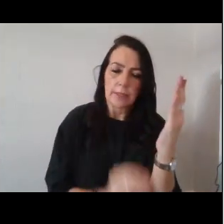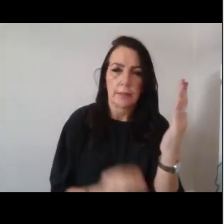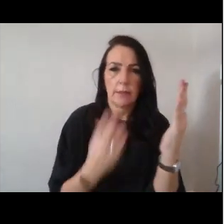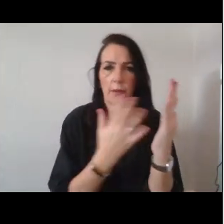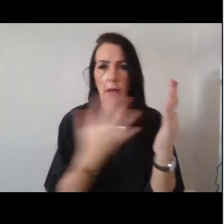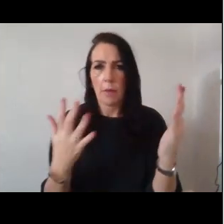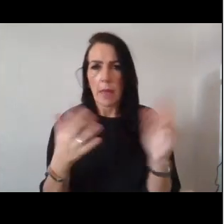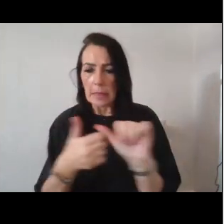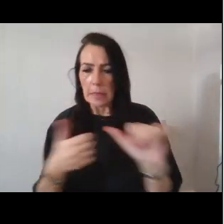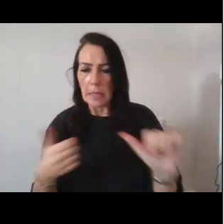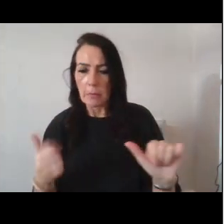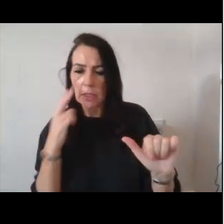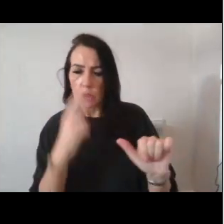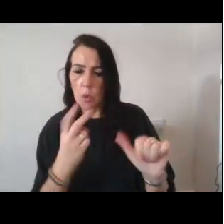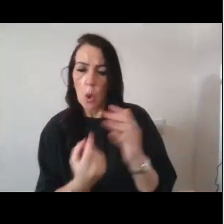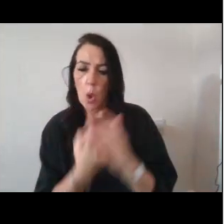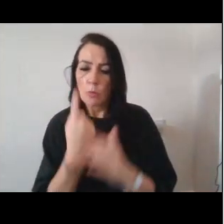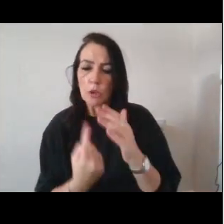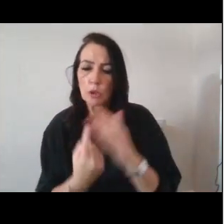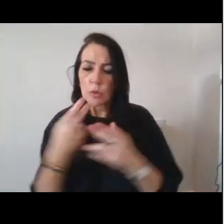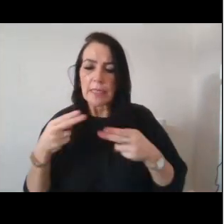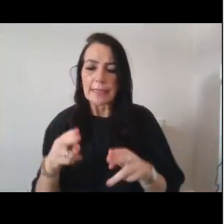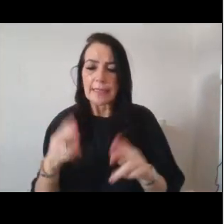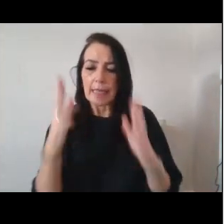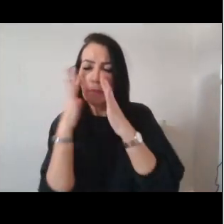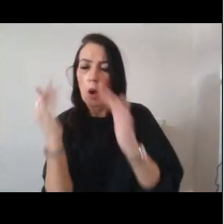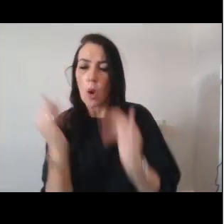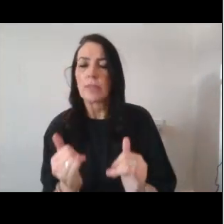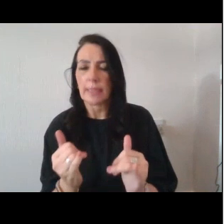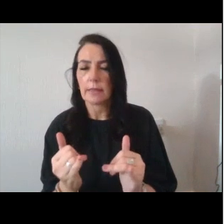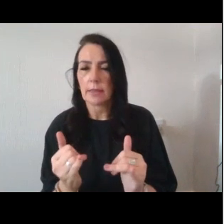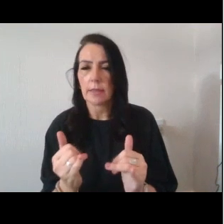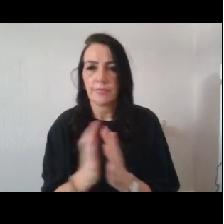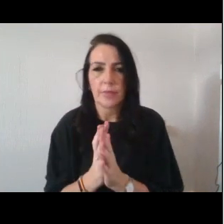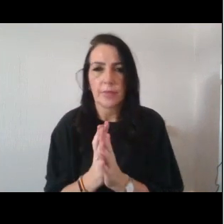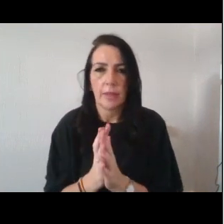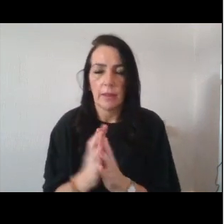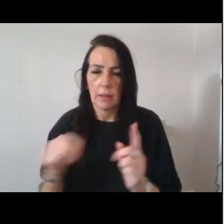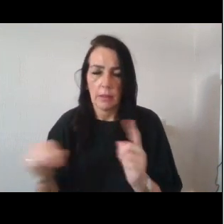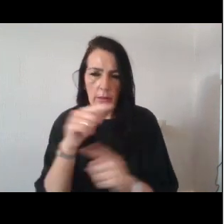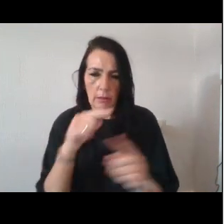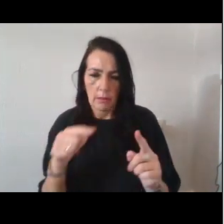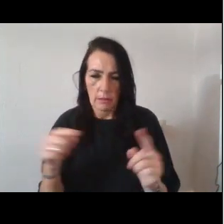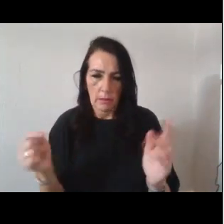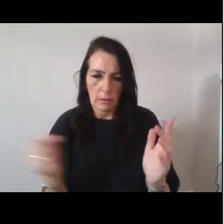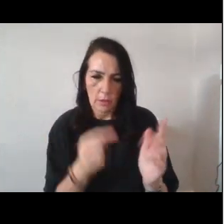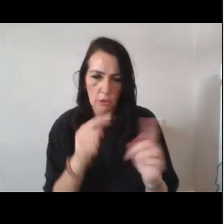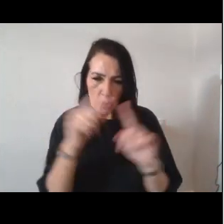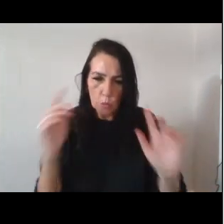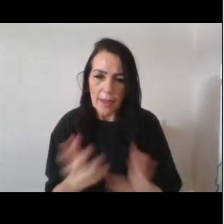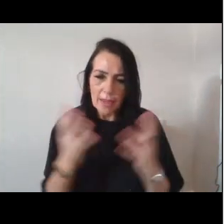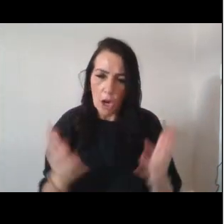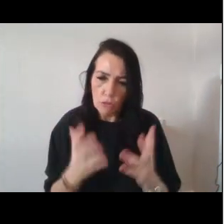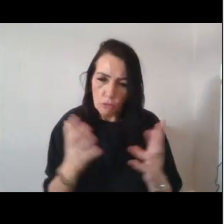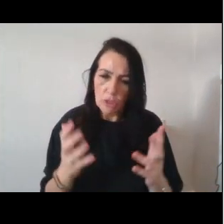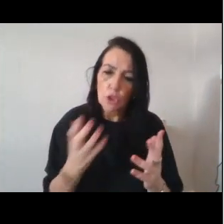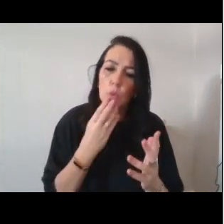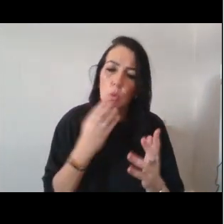Saving Opportunity Scheme audits, so the ESOS regulation, in place to encourage energy efficiency in